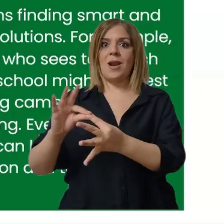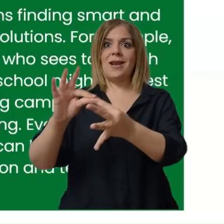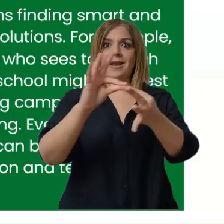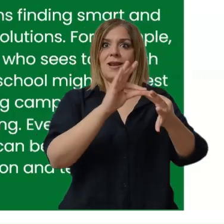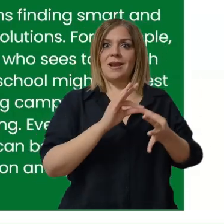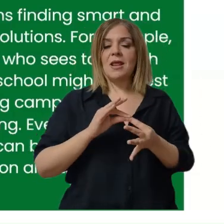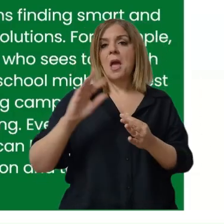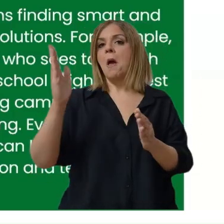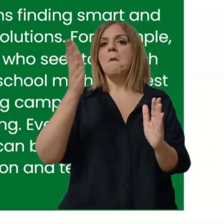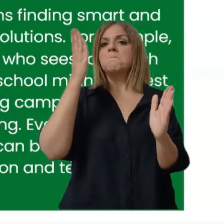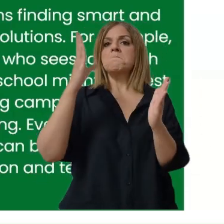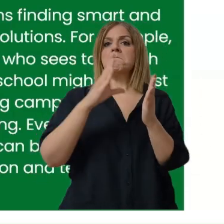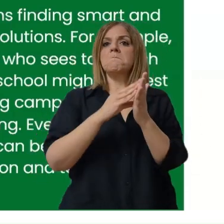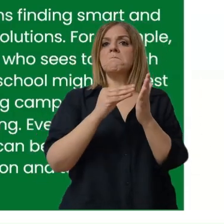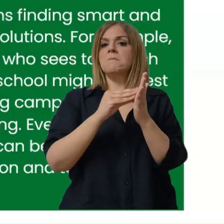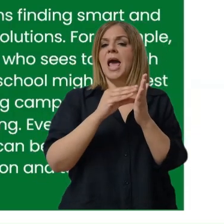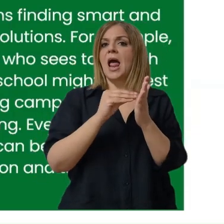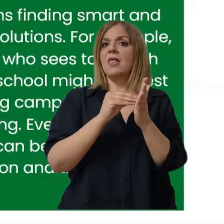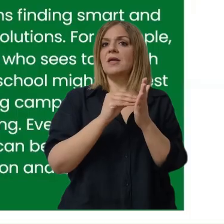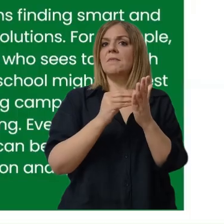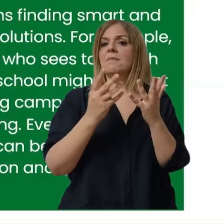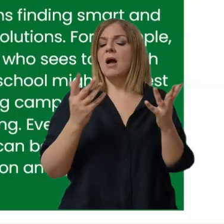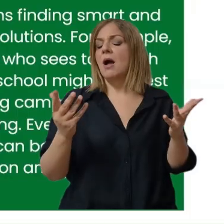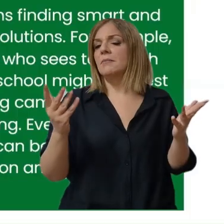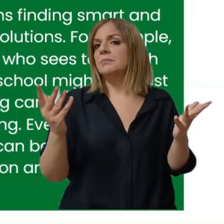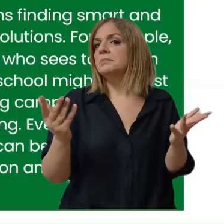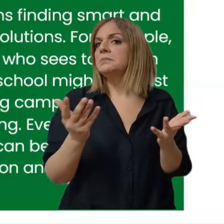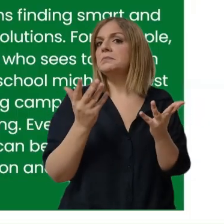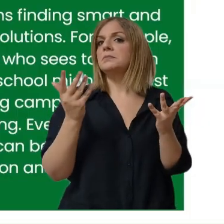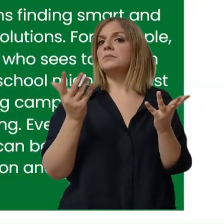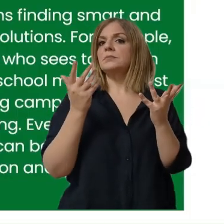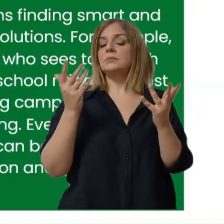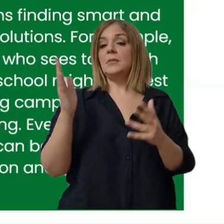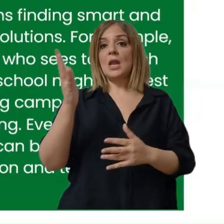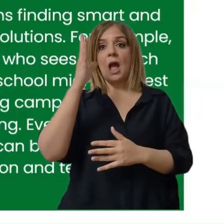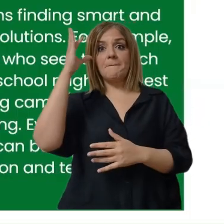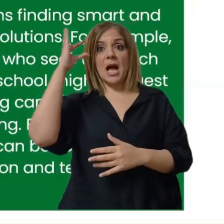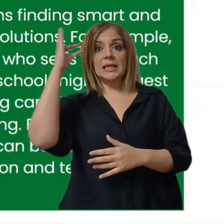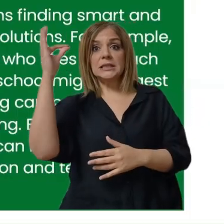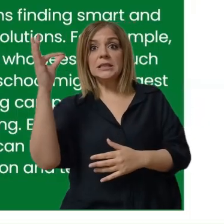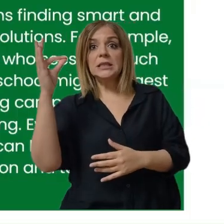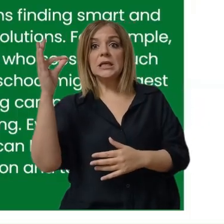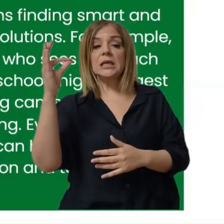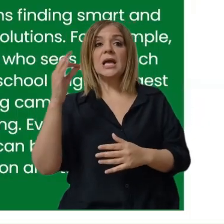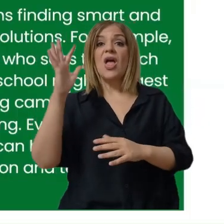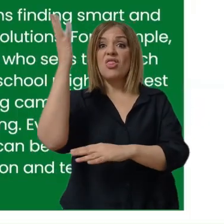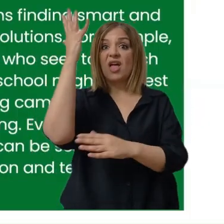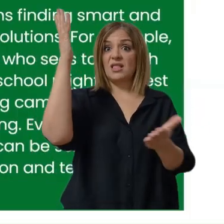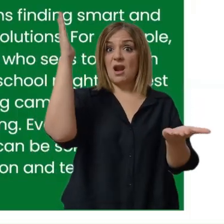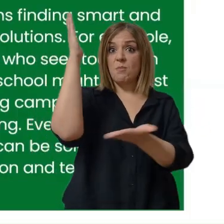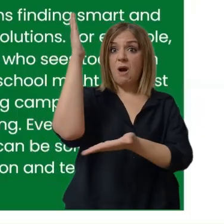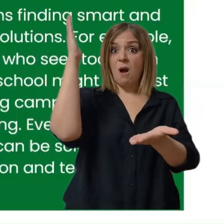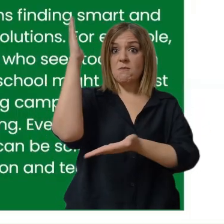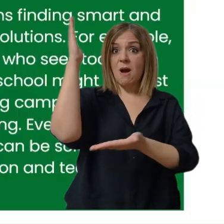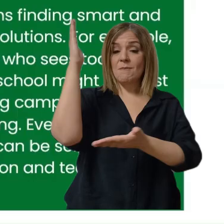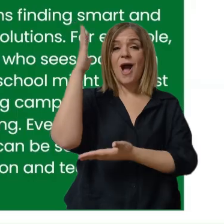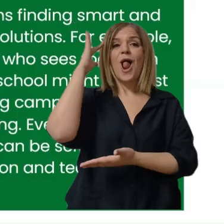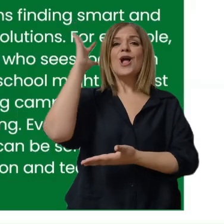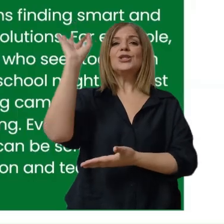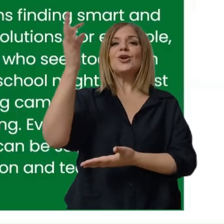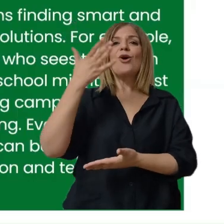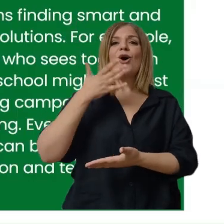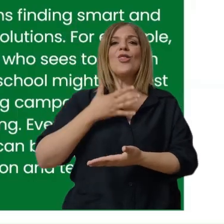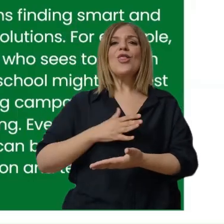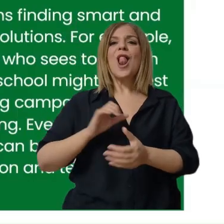society. I can give you an example. For example, if we cut some trees in order to